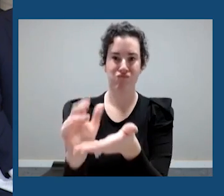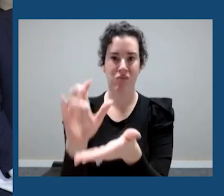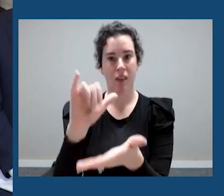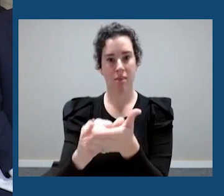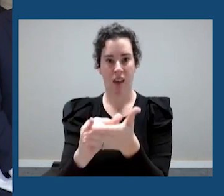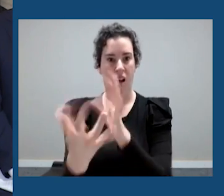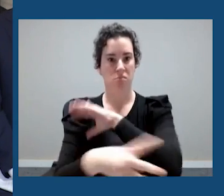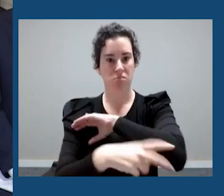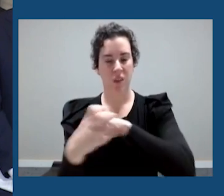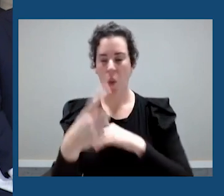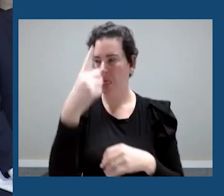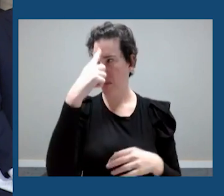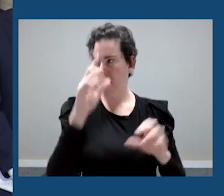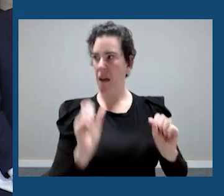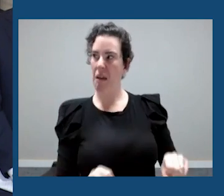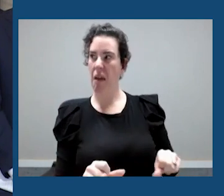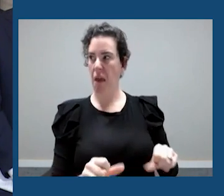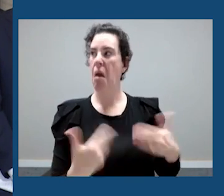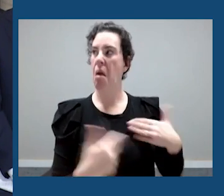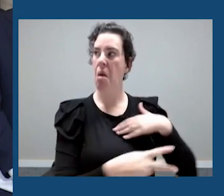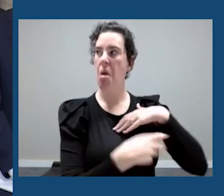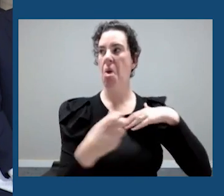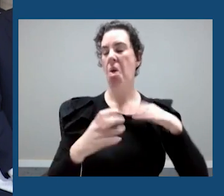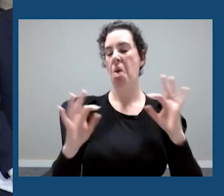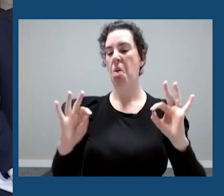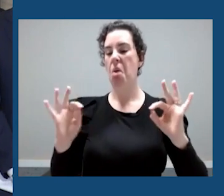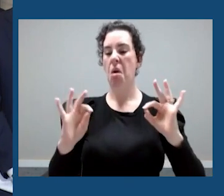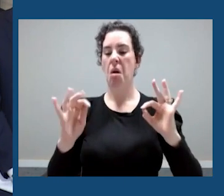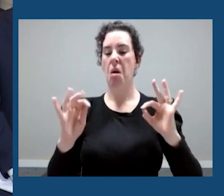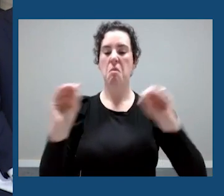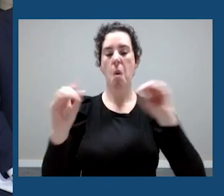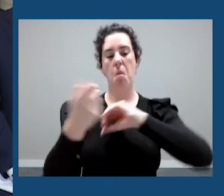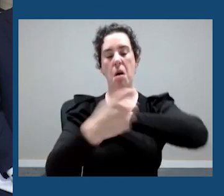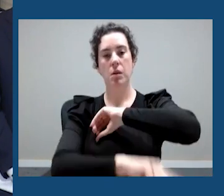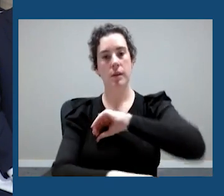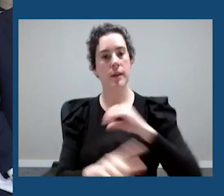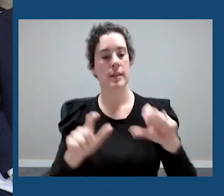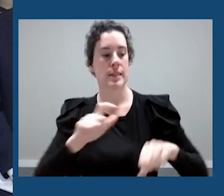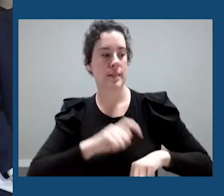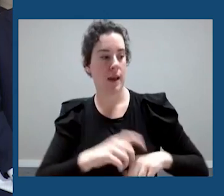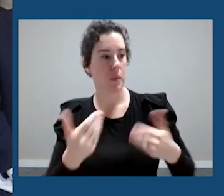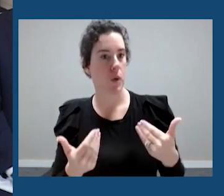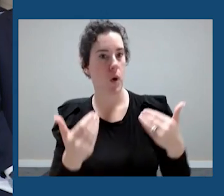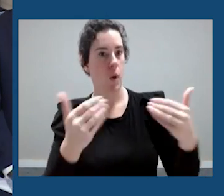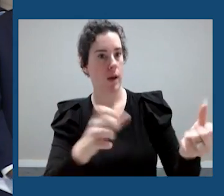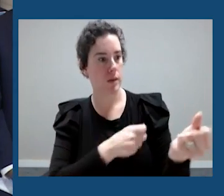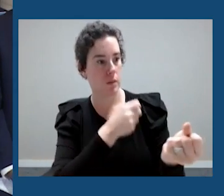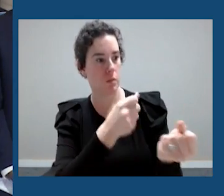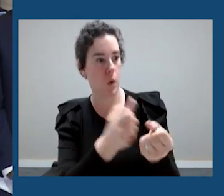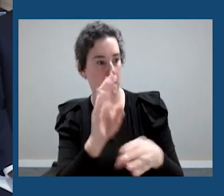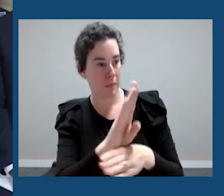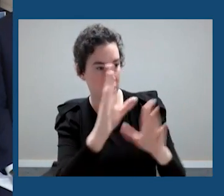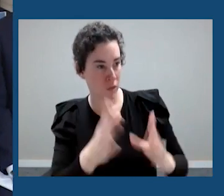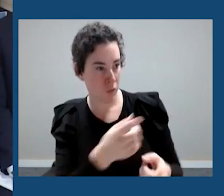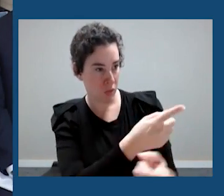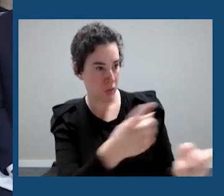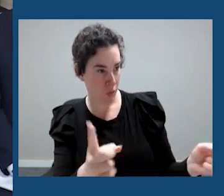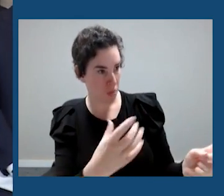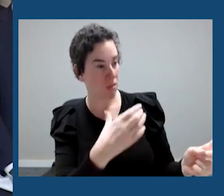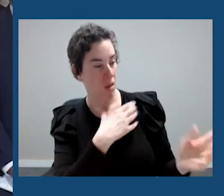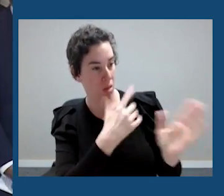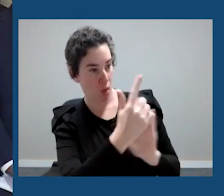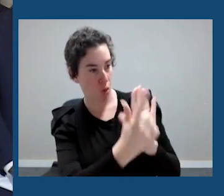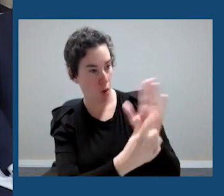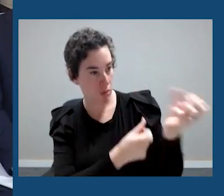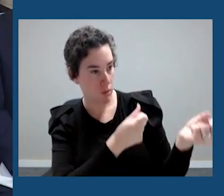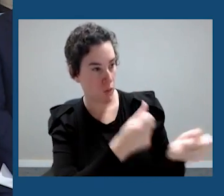impunity. It's time to take back our businesses and their workers and give them the full force of the law behind them. And it's time to restore the sense of